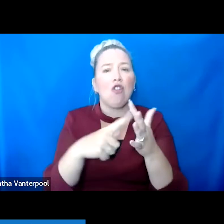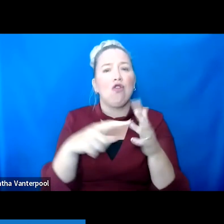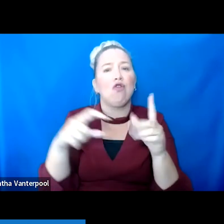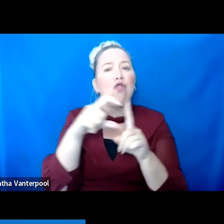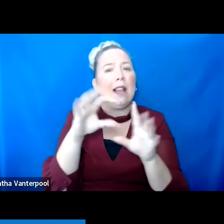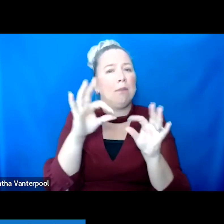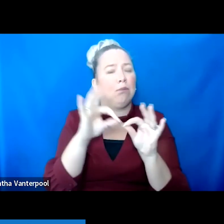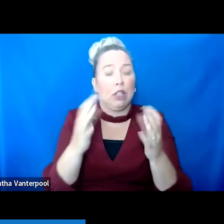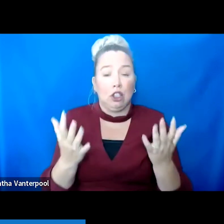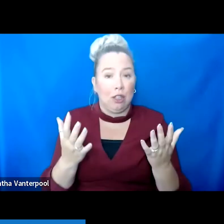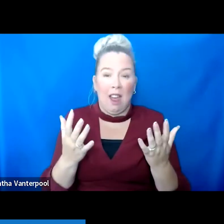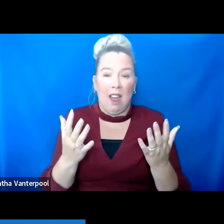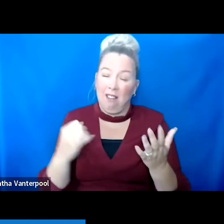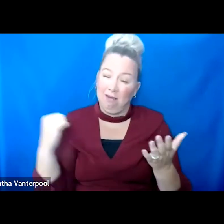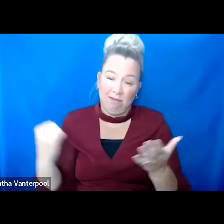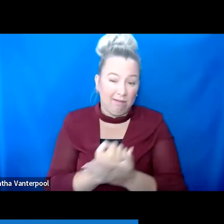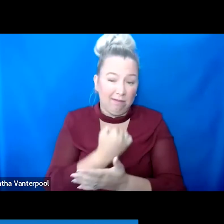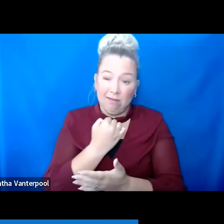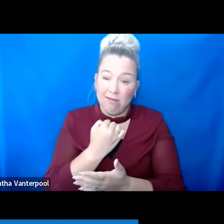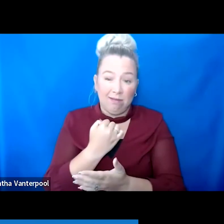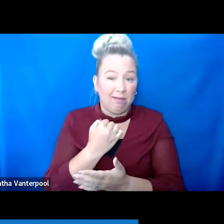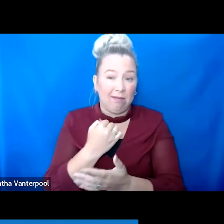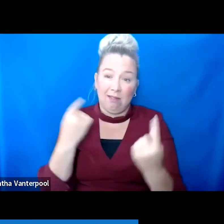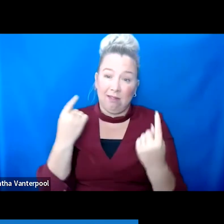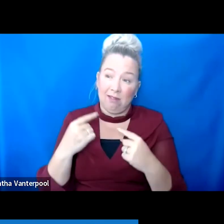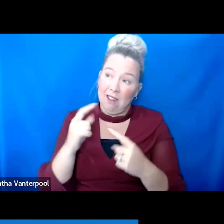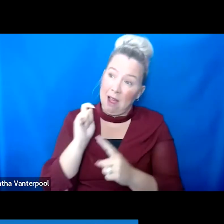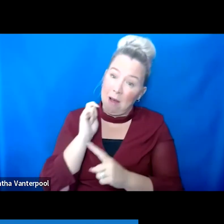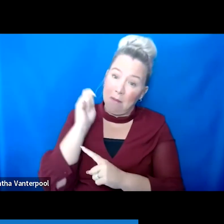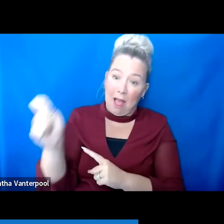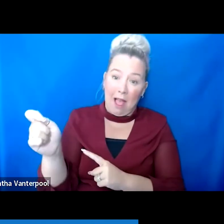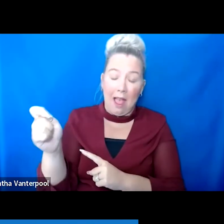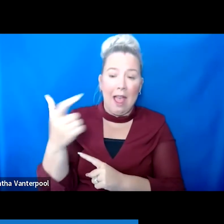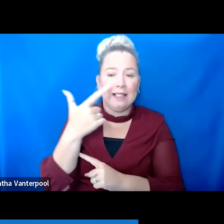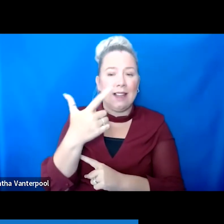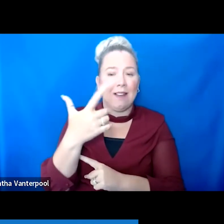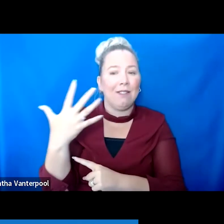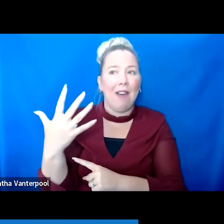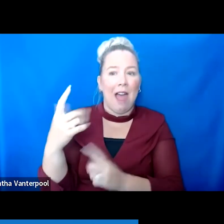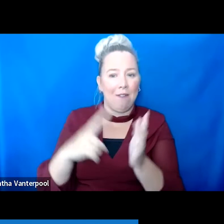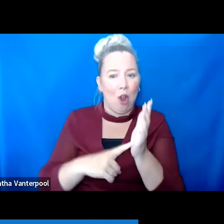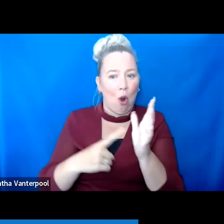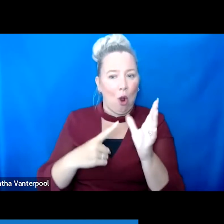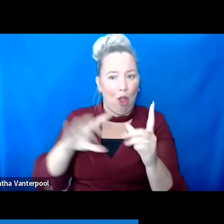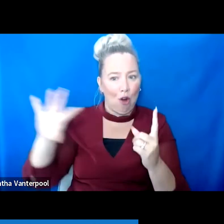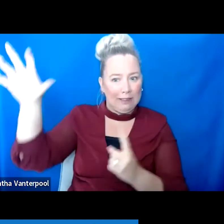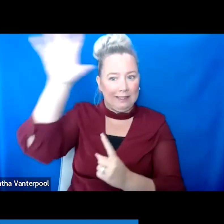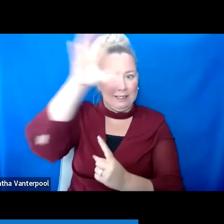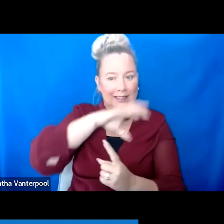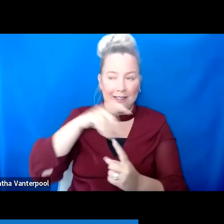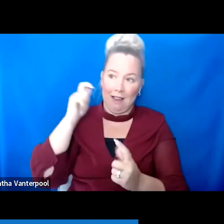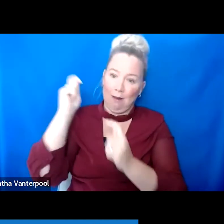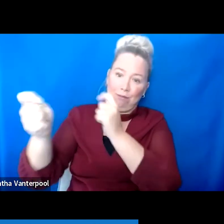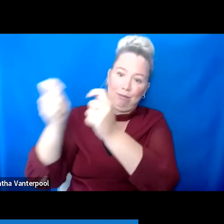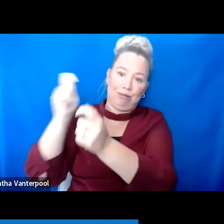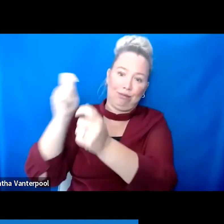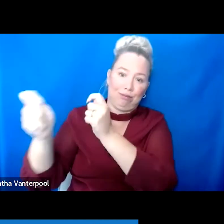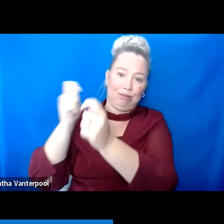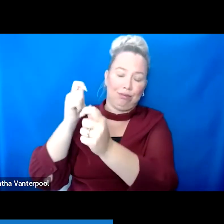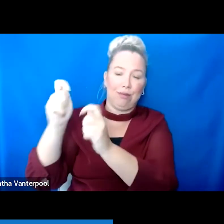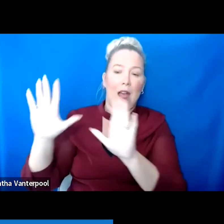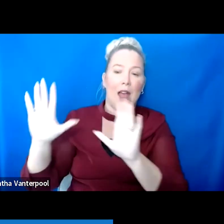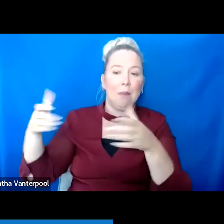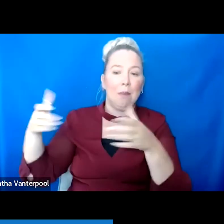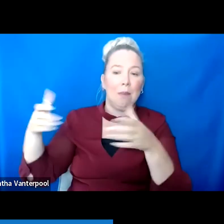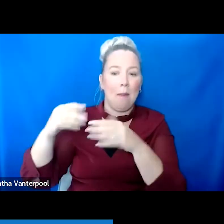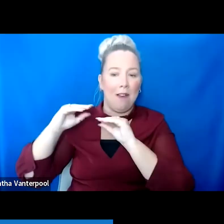not eligible to apply as part of the 75 local authorities for further funding from the Department for Education,